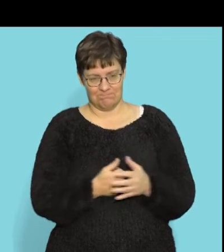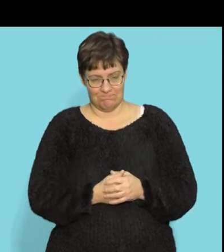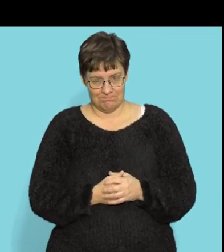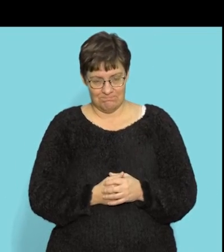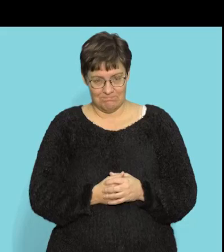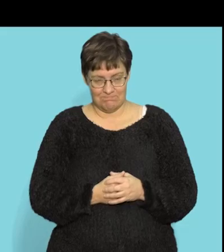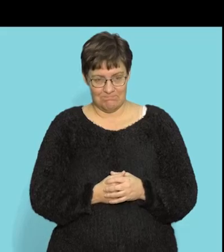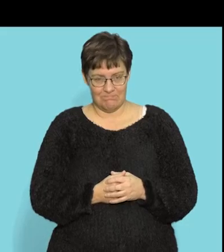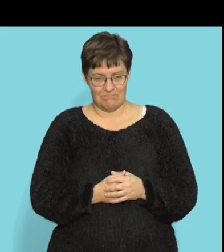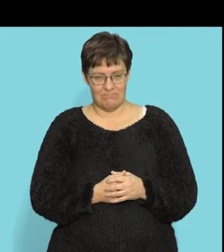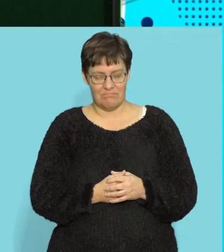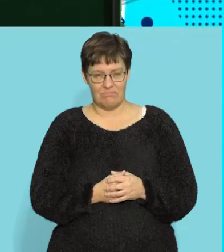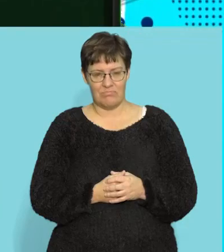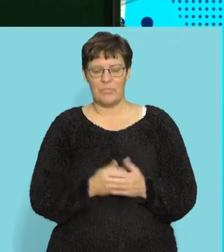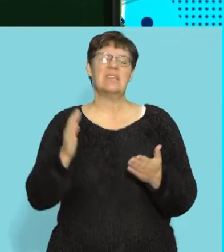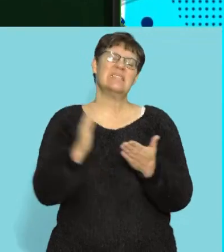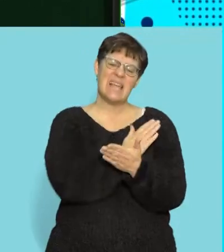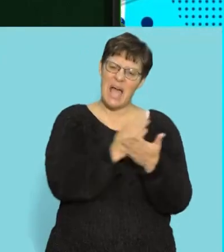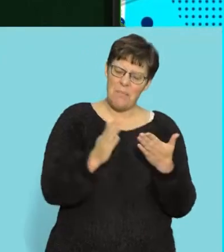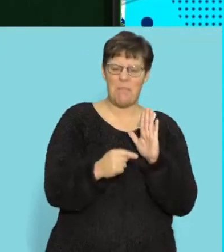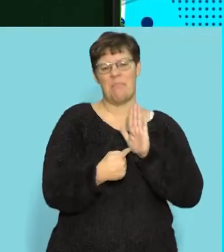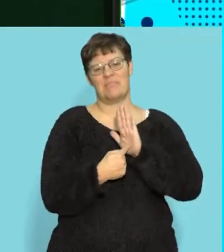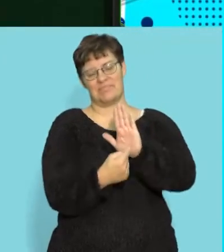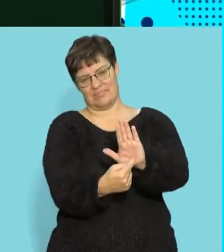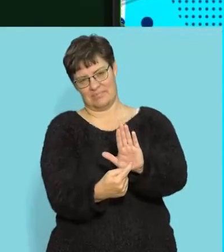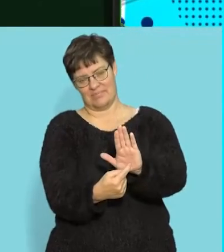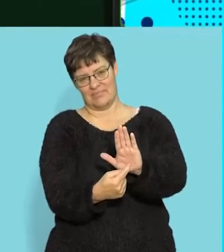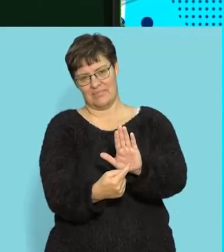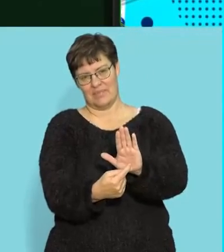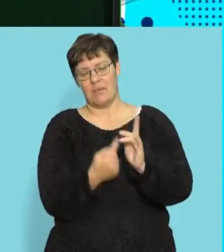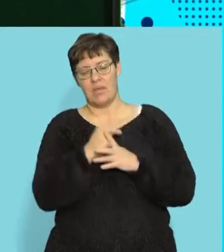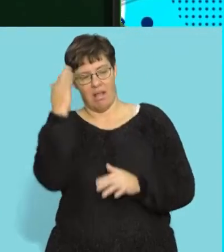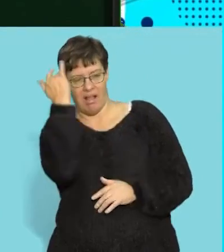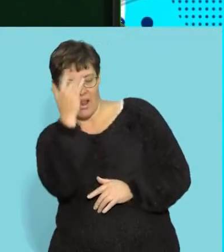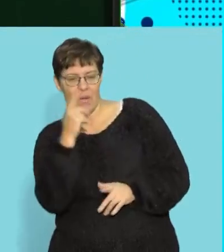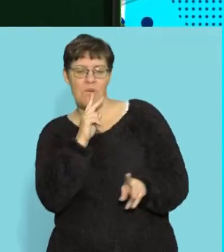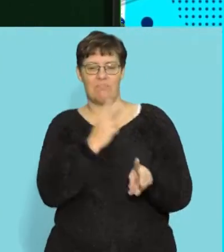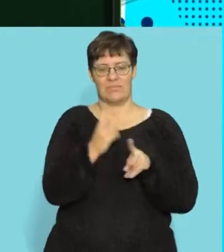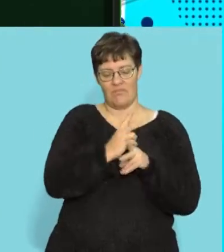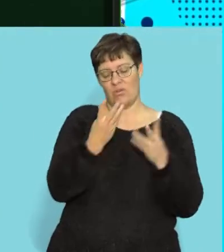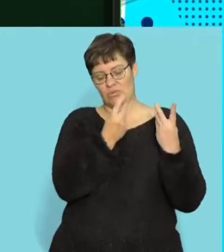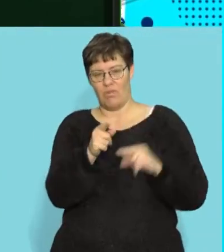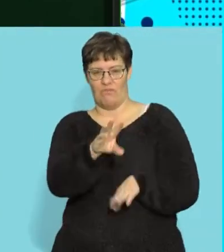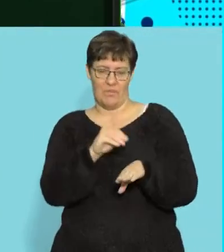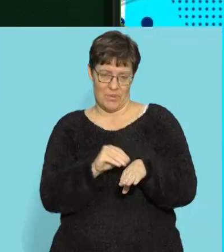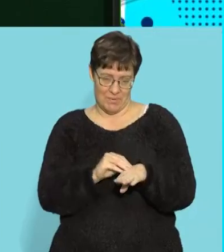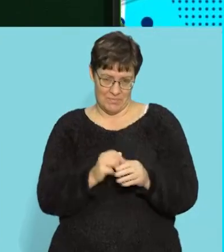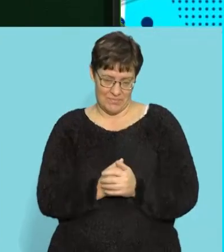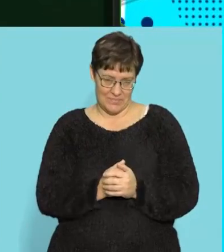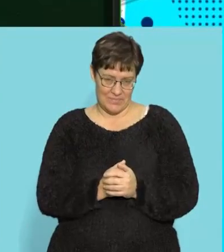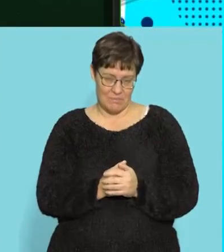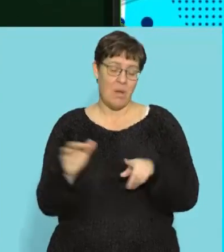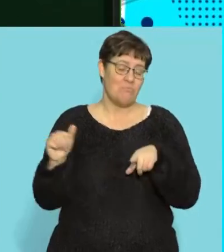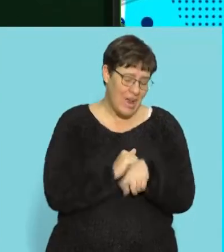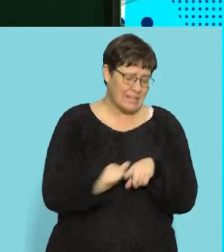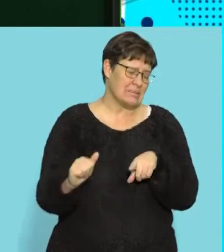the total current in the circuit. So these are some of the examples that you want to think of when it comes to solving circuit problems. But